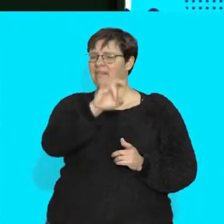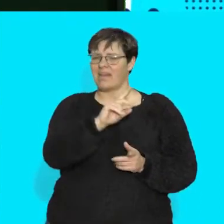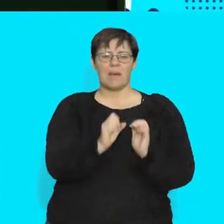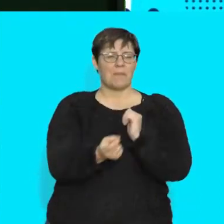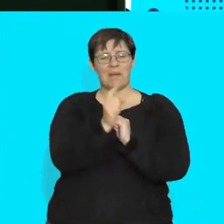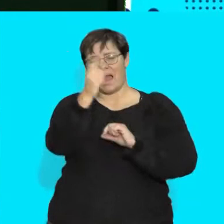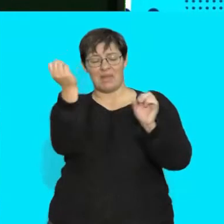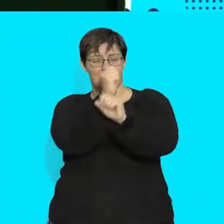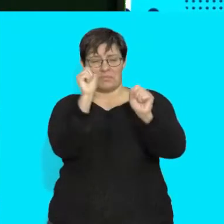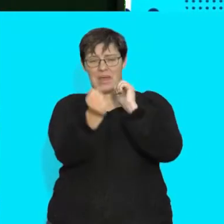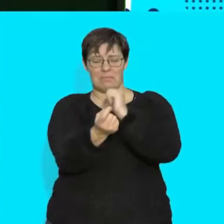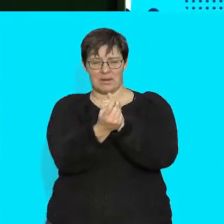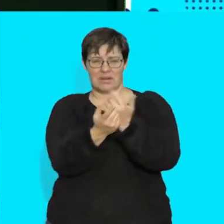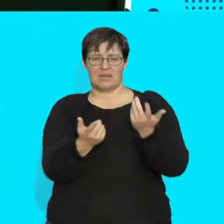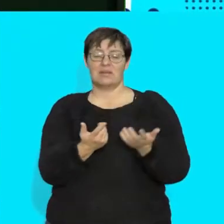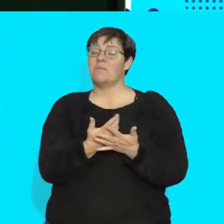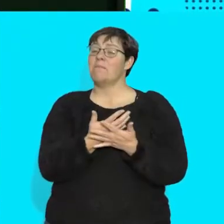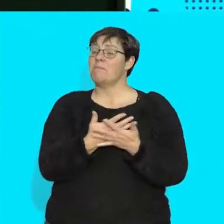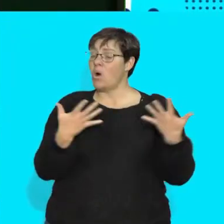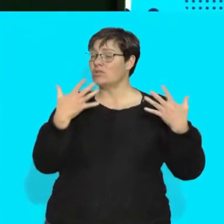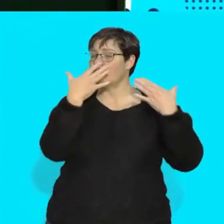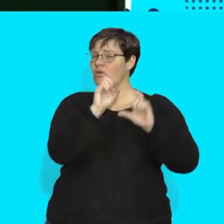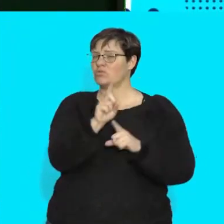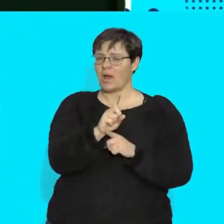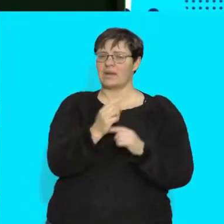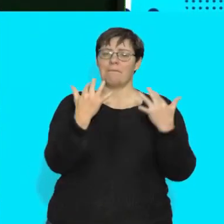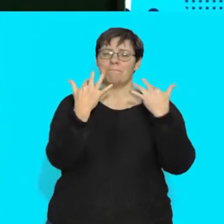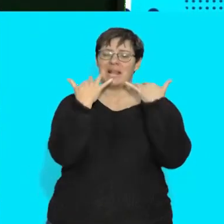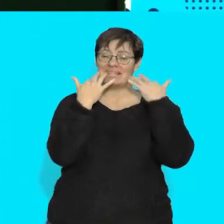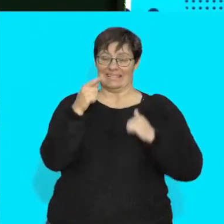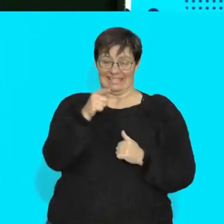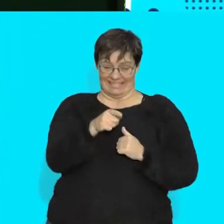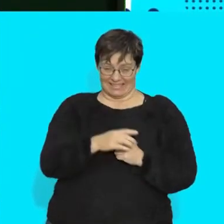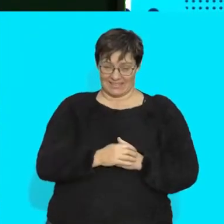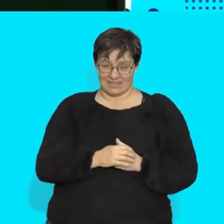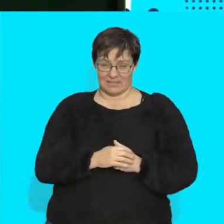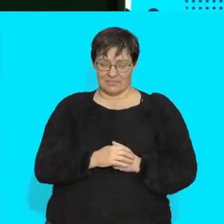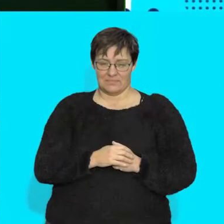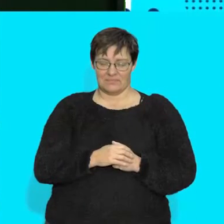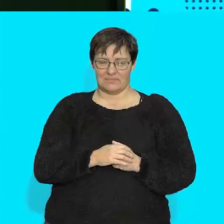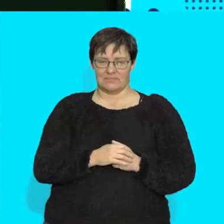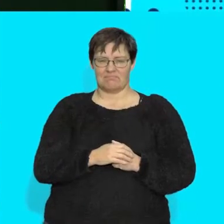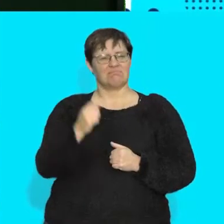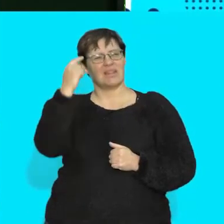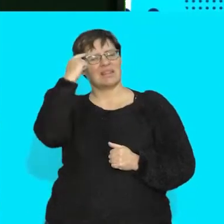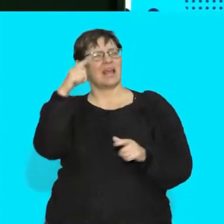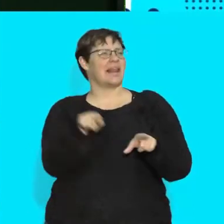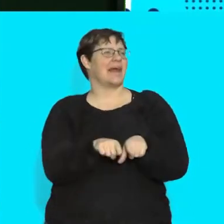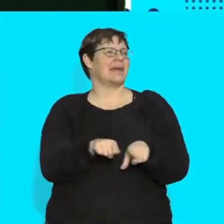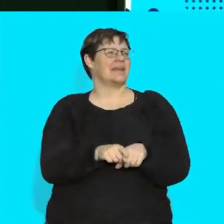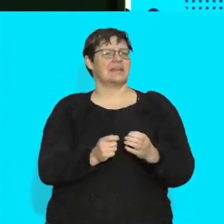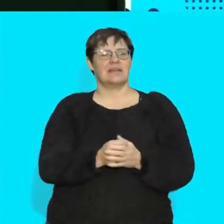of explosives as well. It's been used mainly, though, in the plastics industry. So you think about things